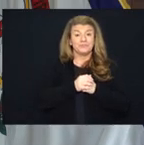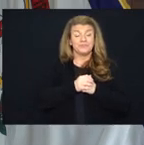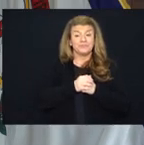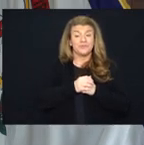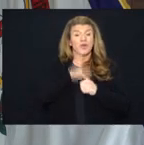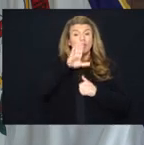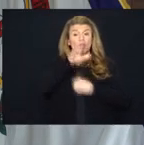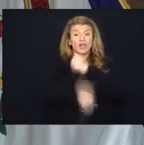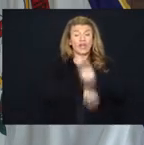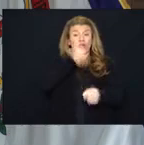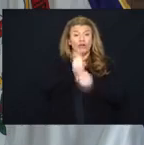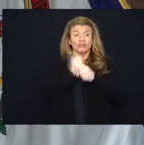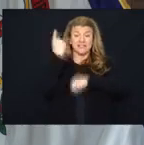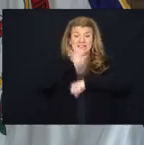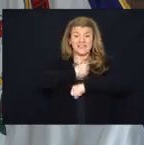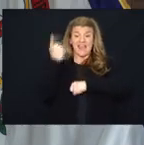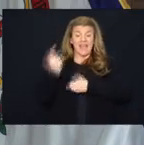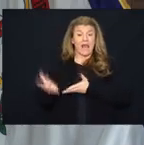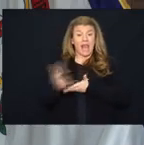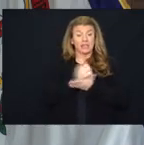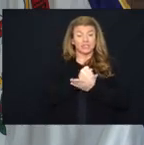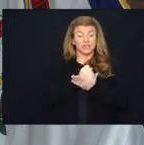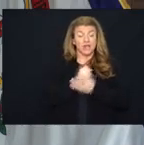your year-to-date collections are